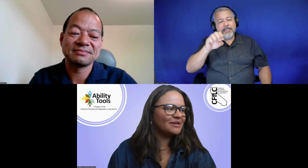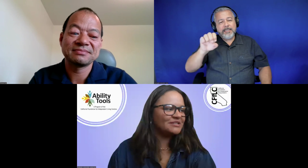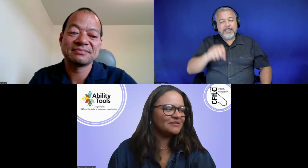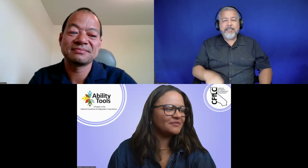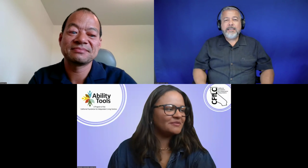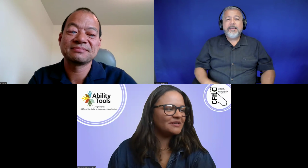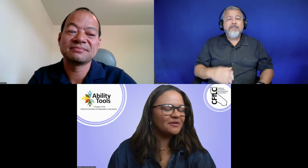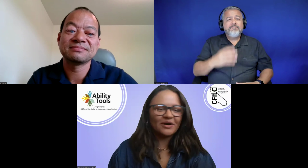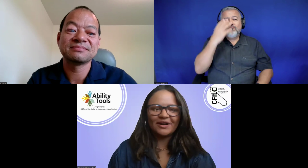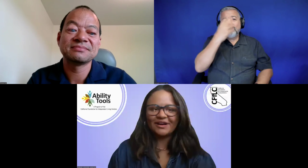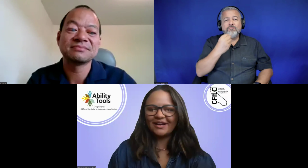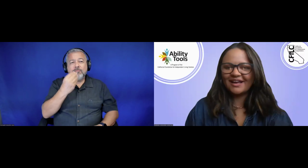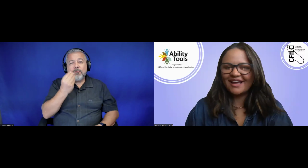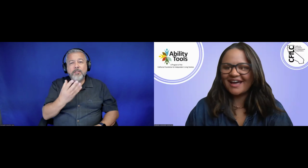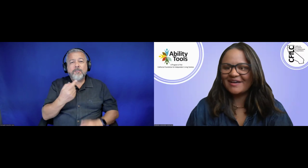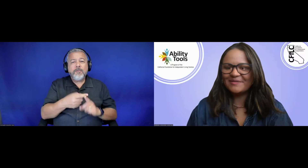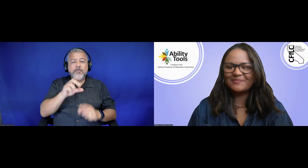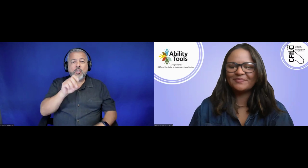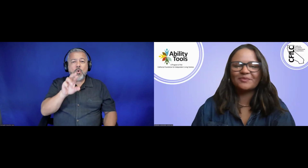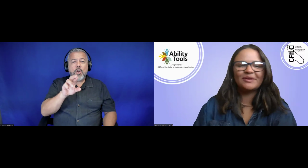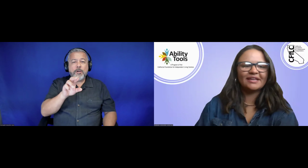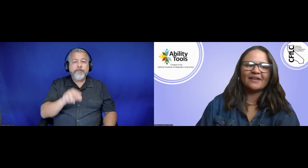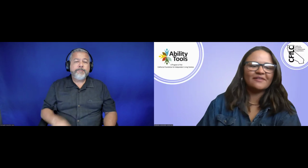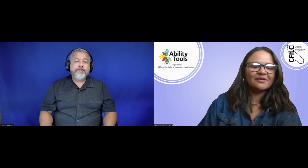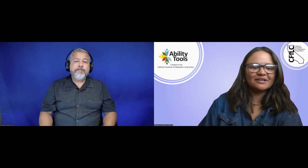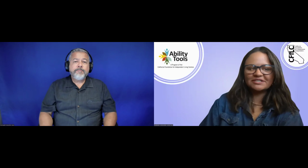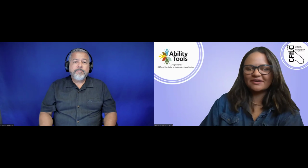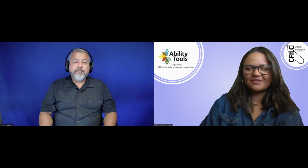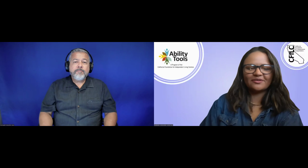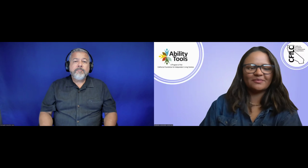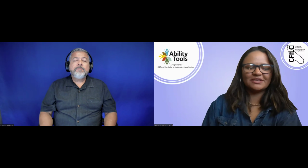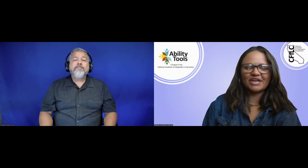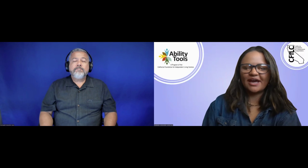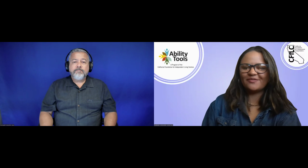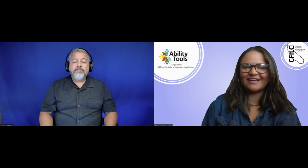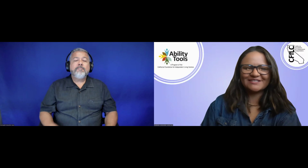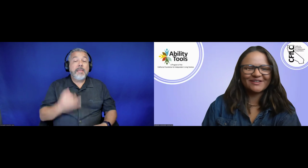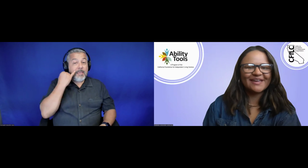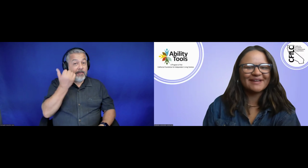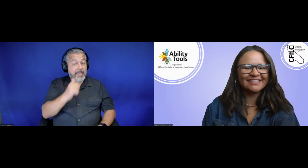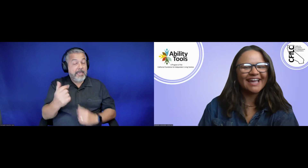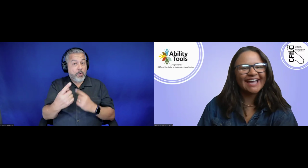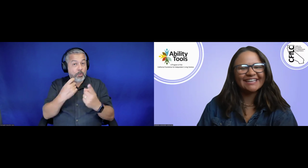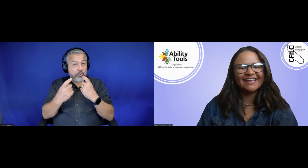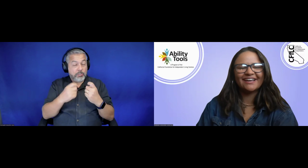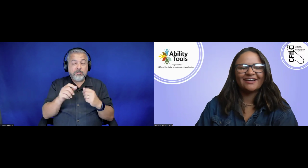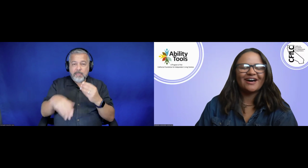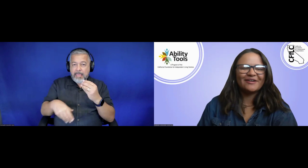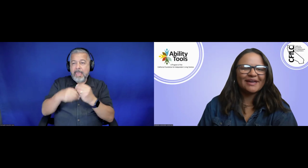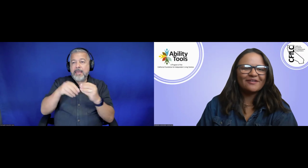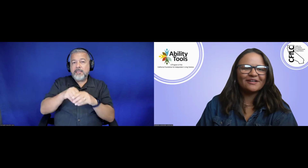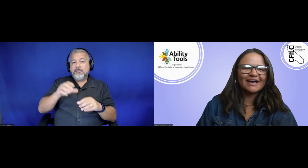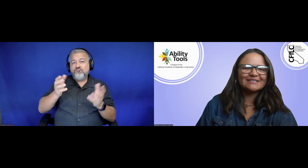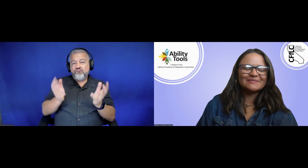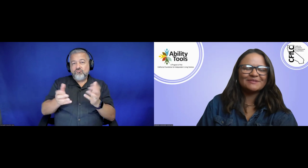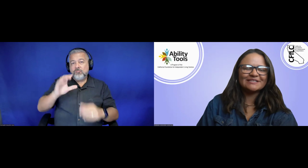Lovely information from DOR. If you have any questions, go ahead, throw them in the chat. We'll answer them at the end.